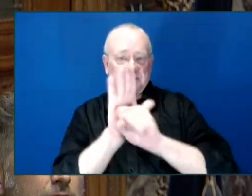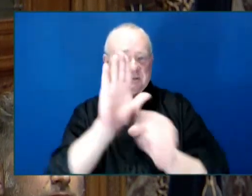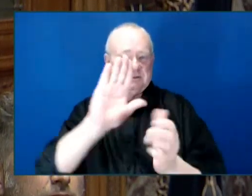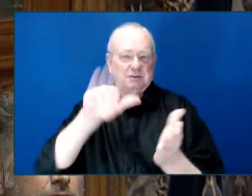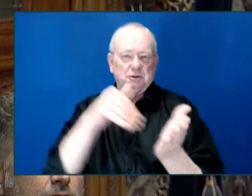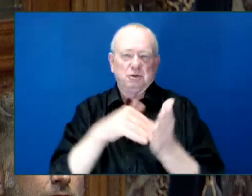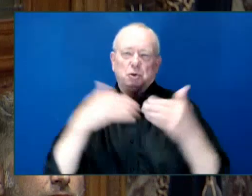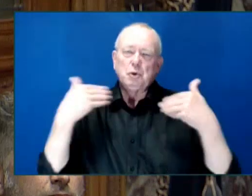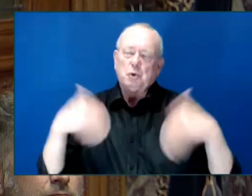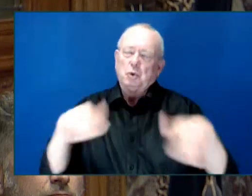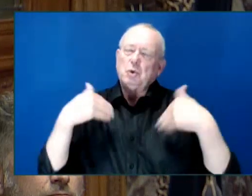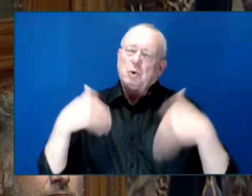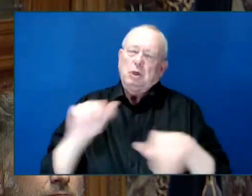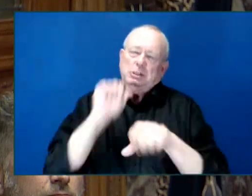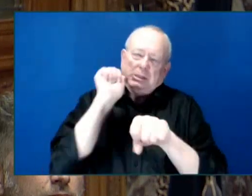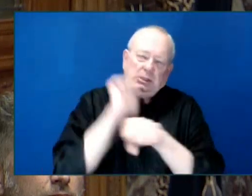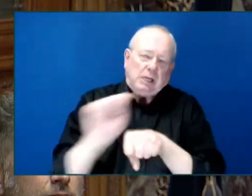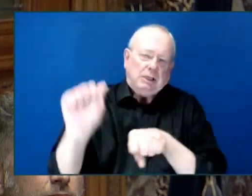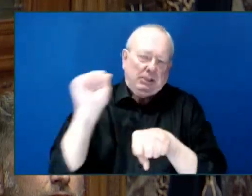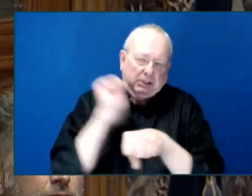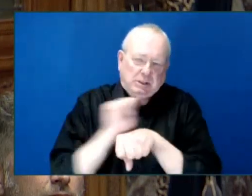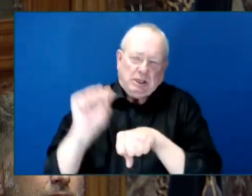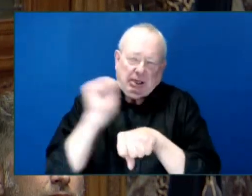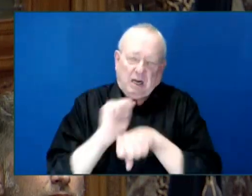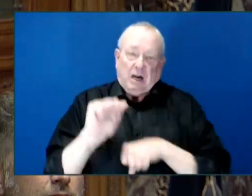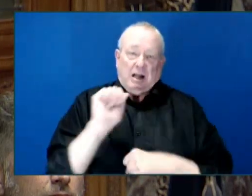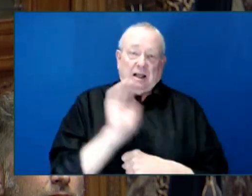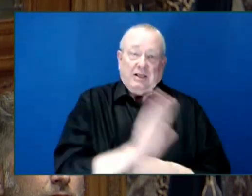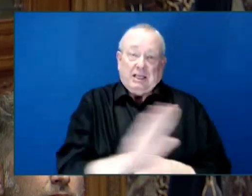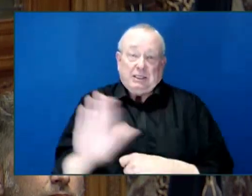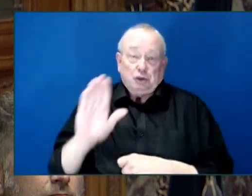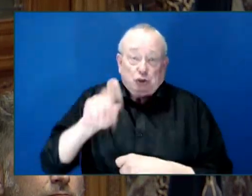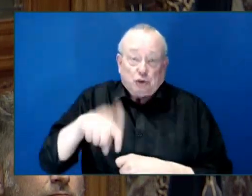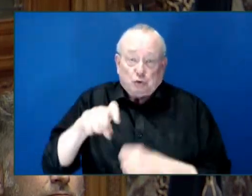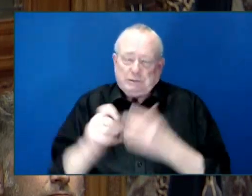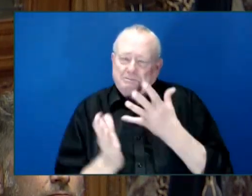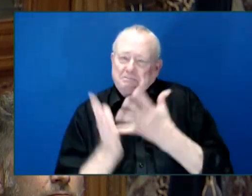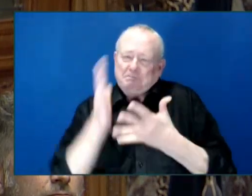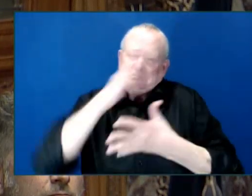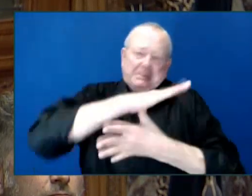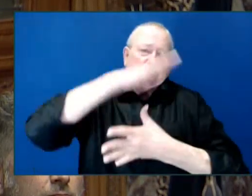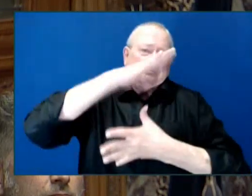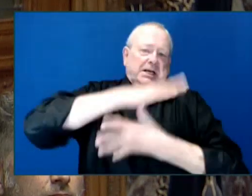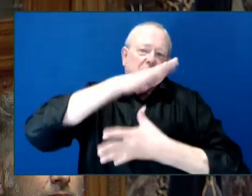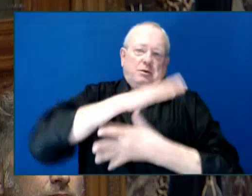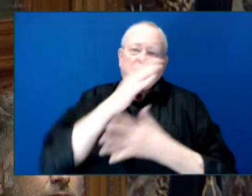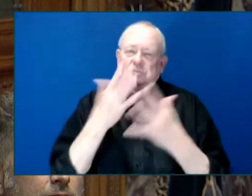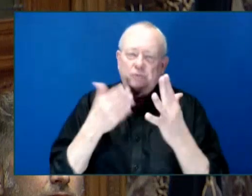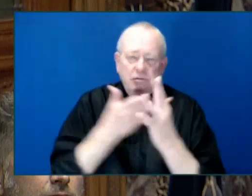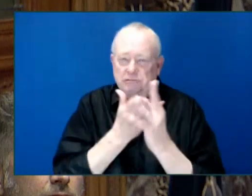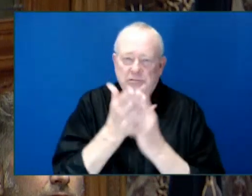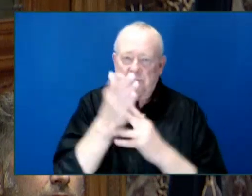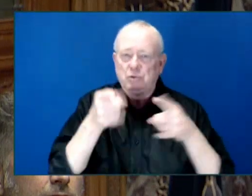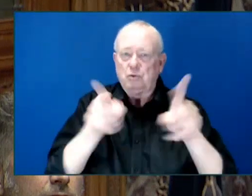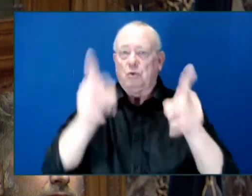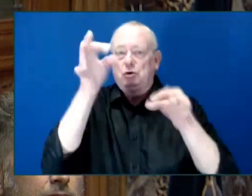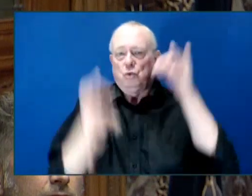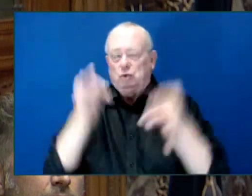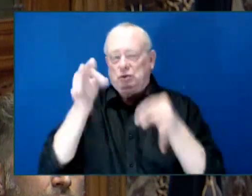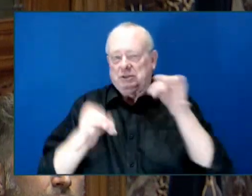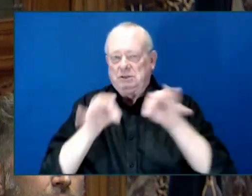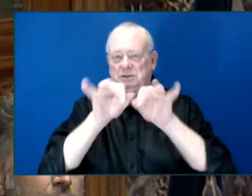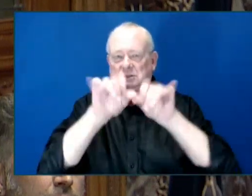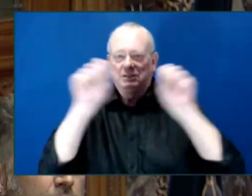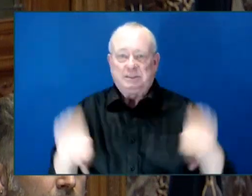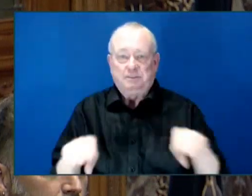are prioritized throughout their journey with the criminal justice system so that survivors and their families feel heard and know they